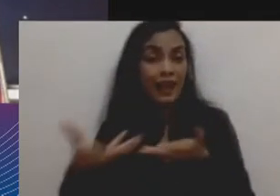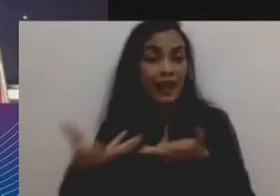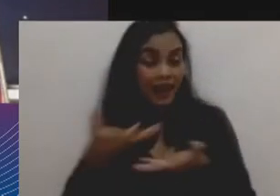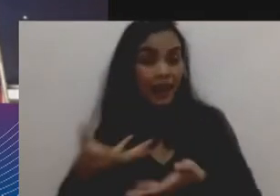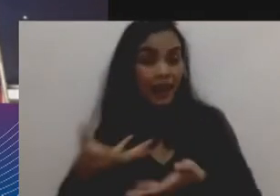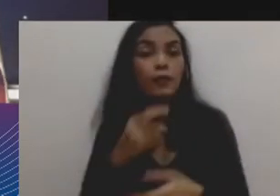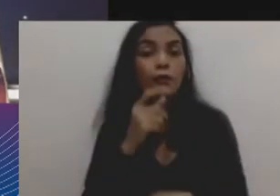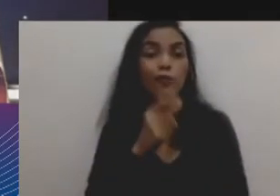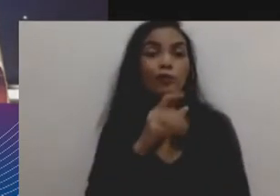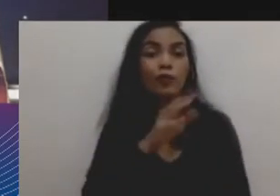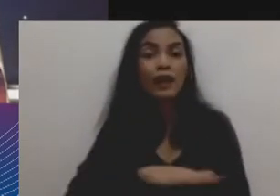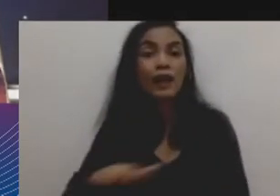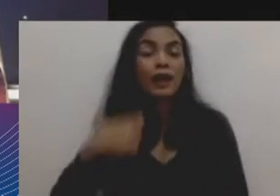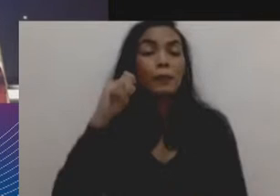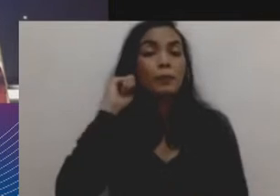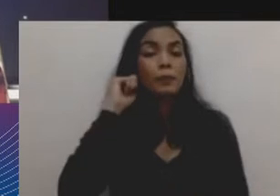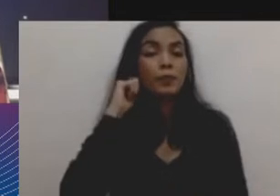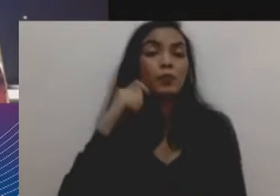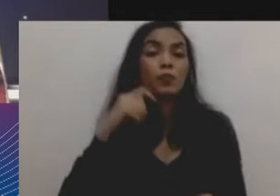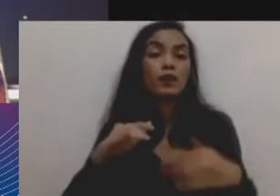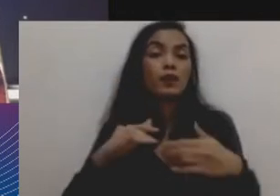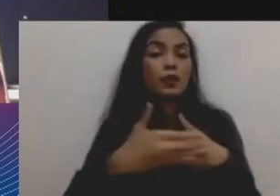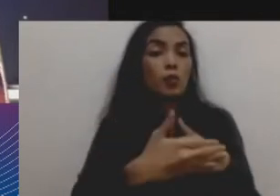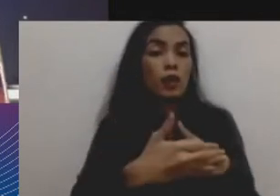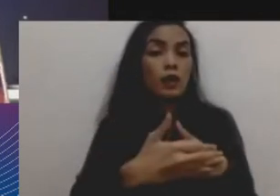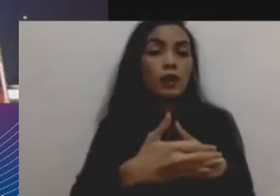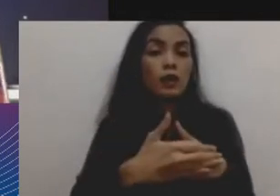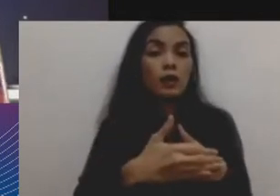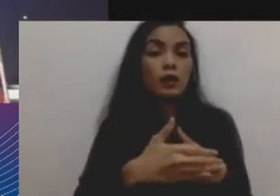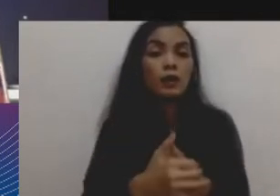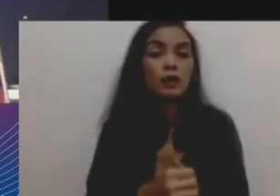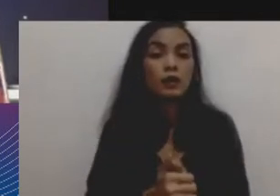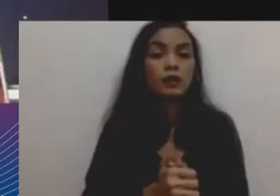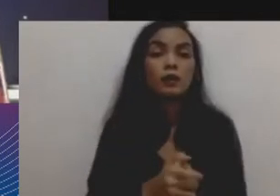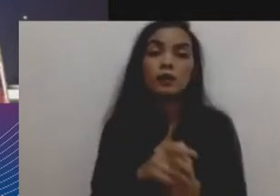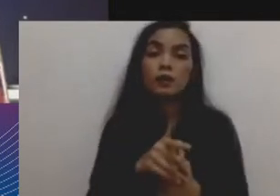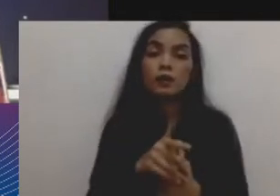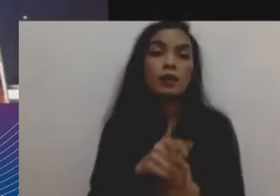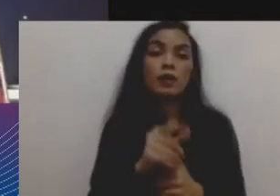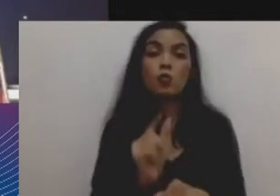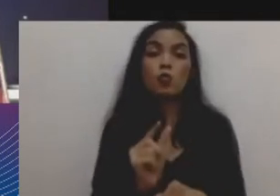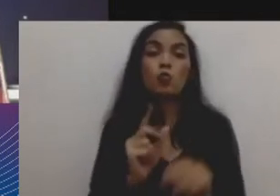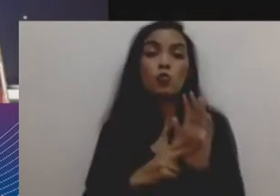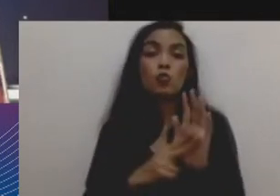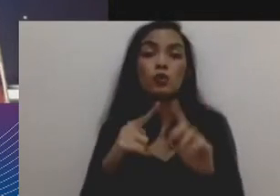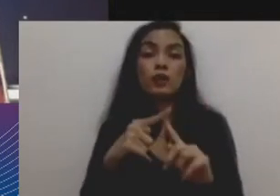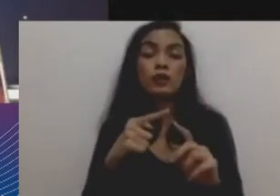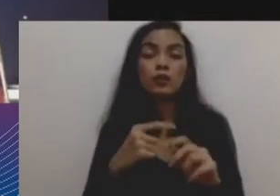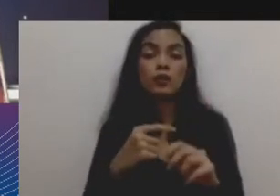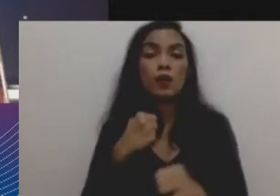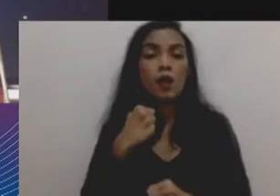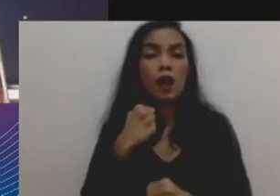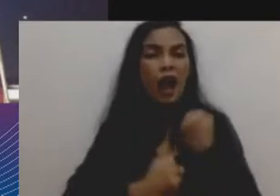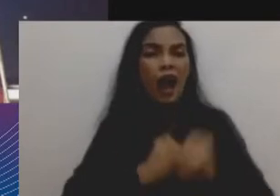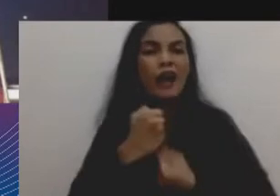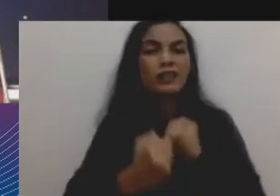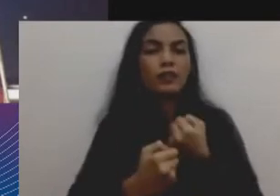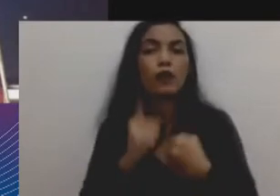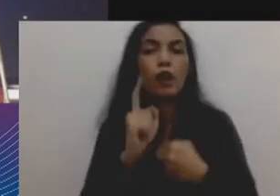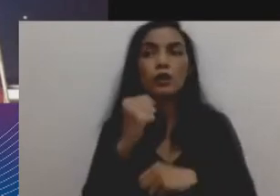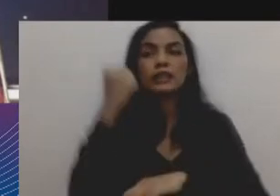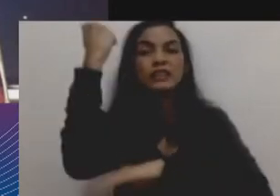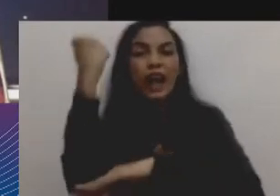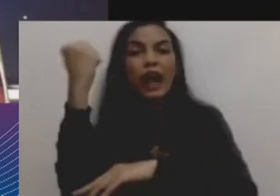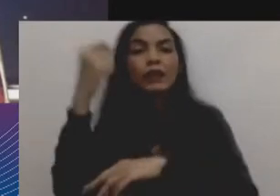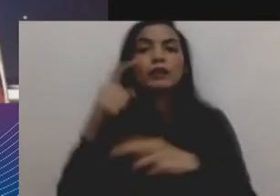the protection of women and children. So they are the one that is very active, you know, to see in their area whether there is a crime or this